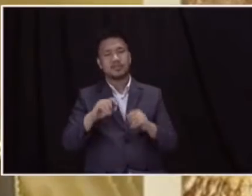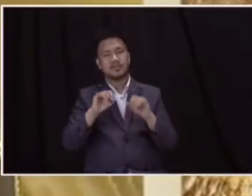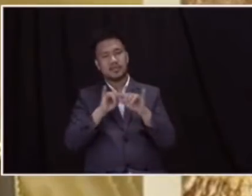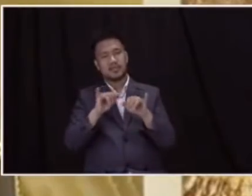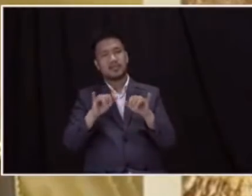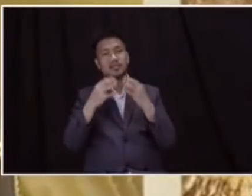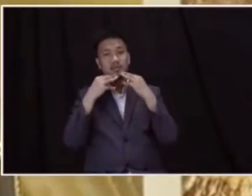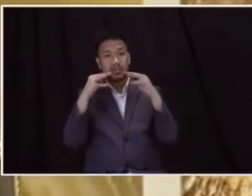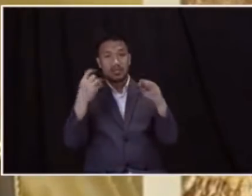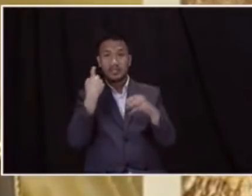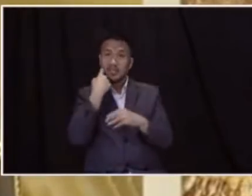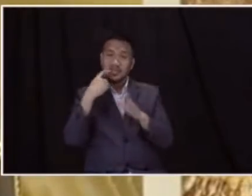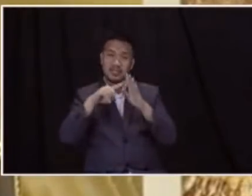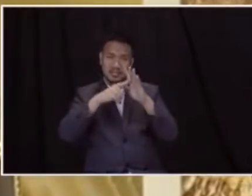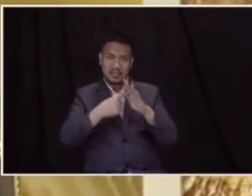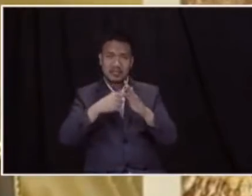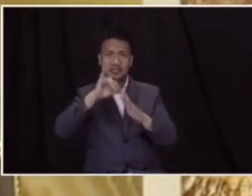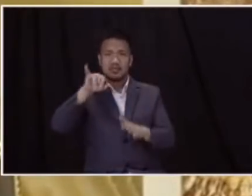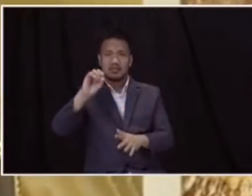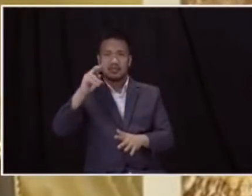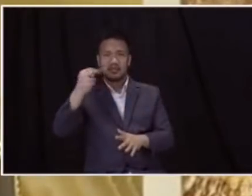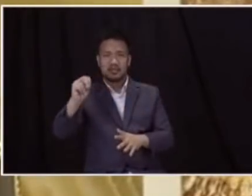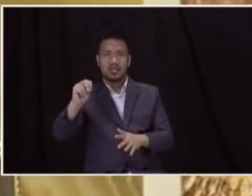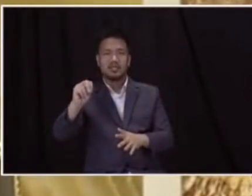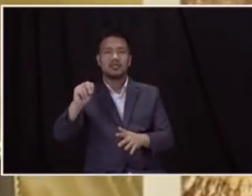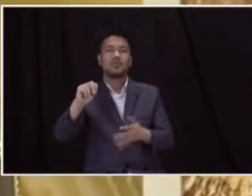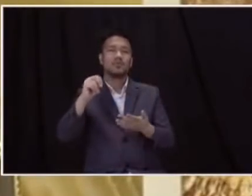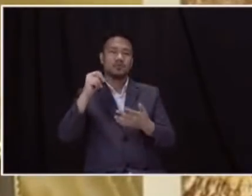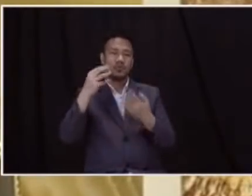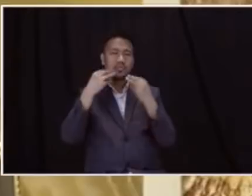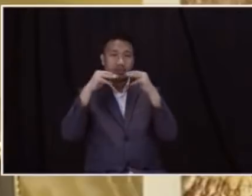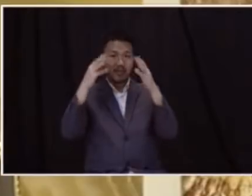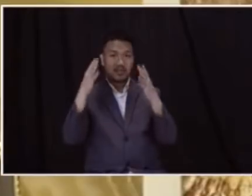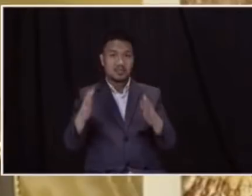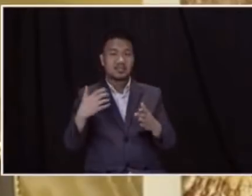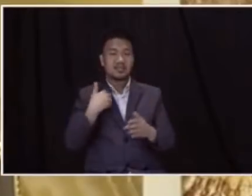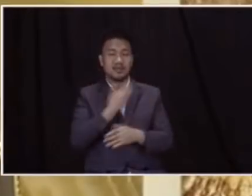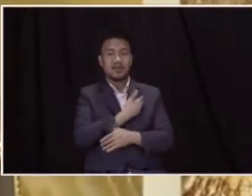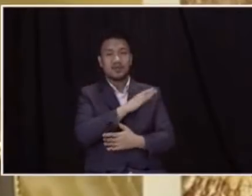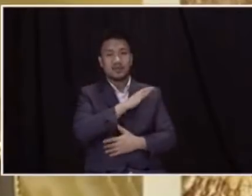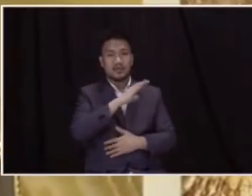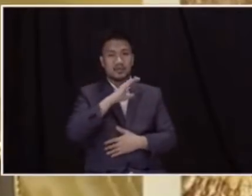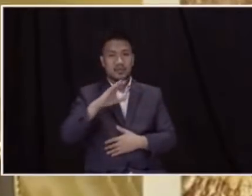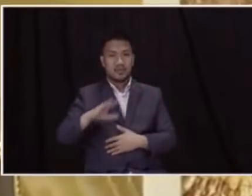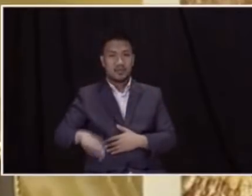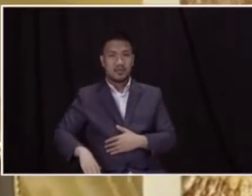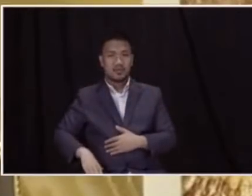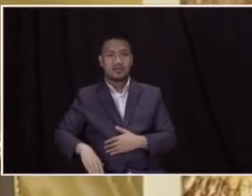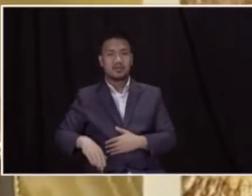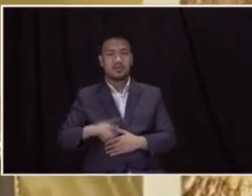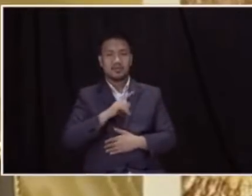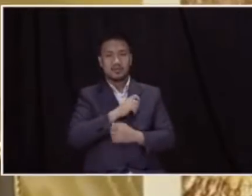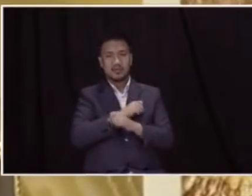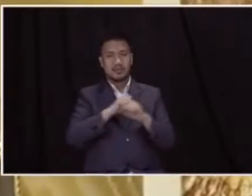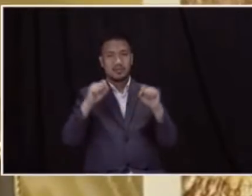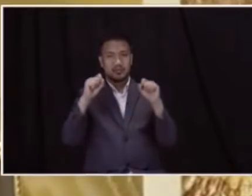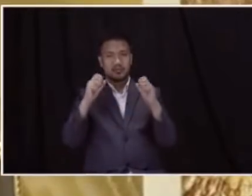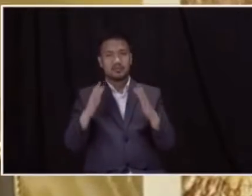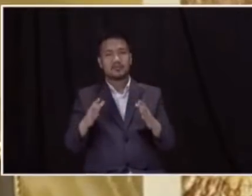start, John was the herald of Christ, our Savior. As the newly